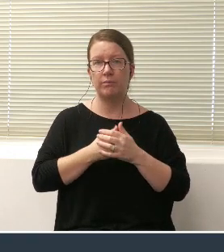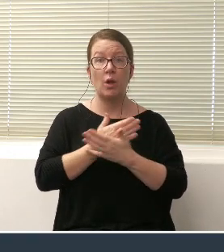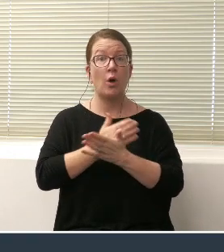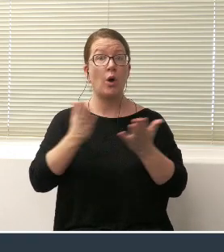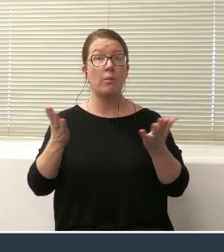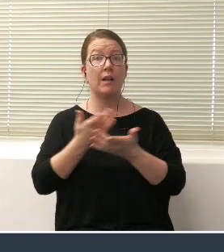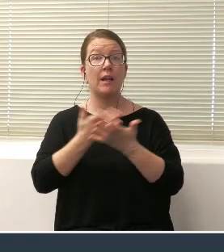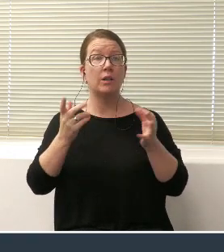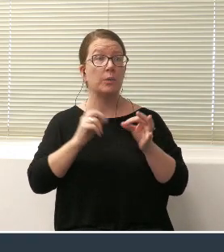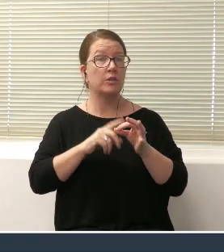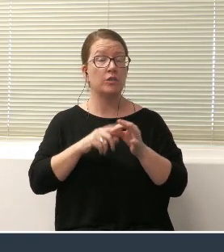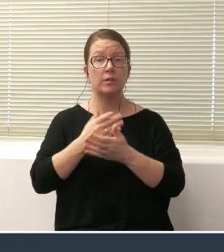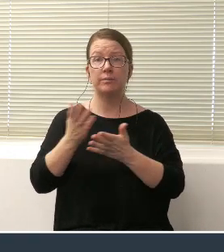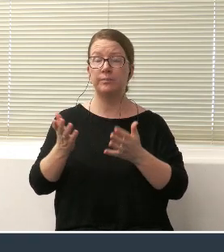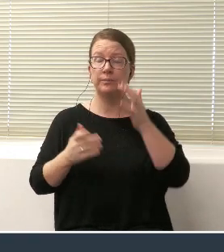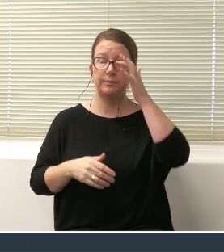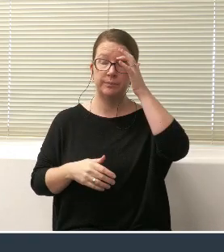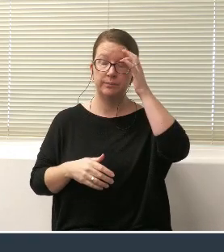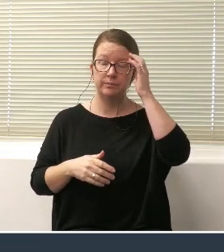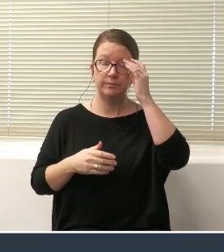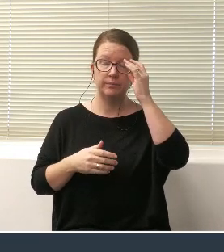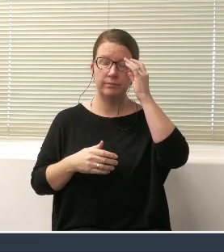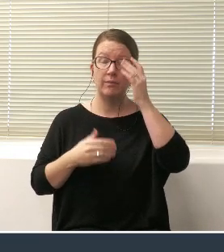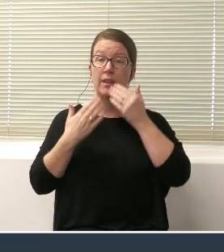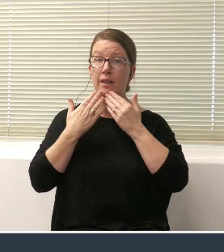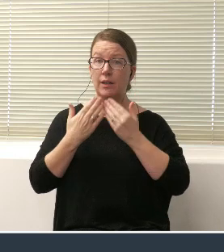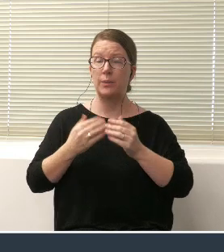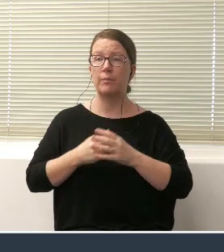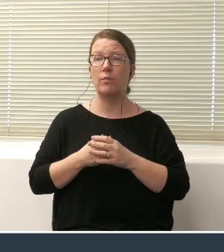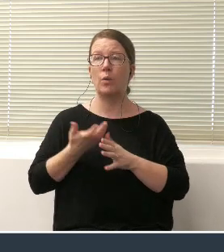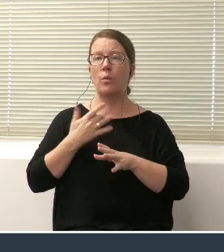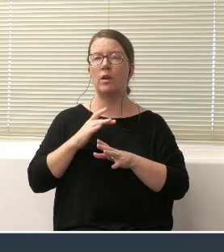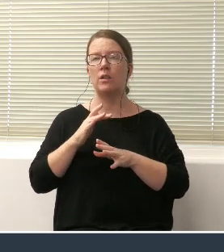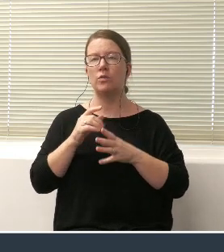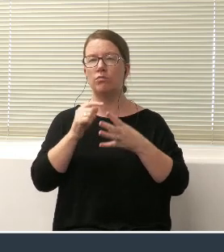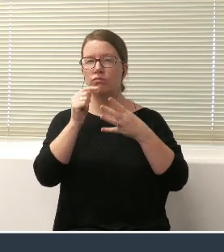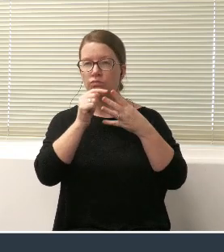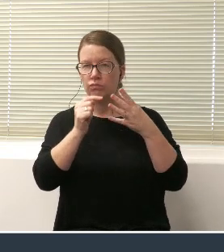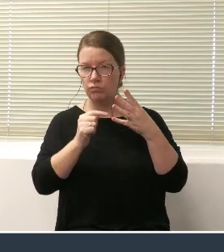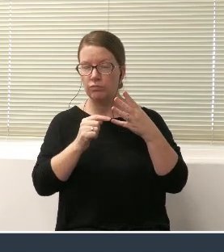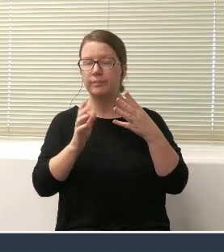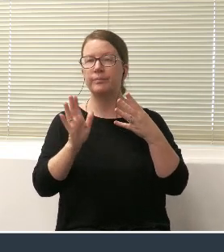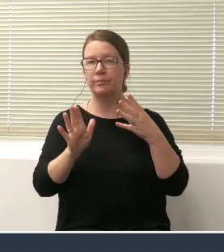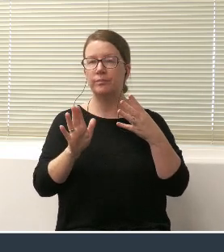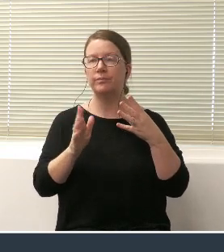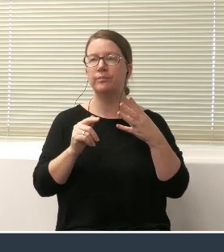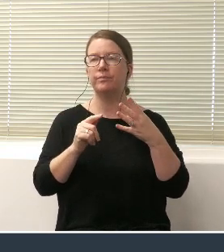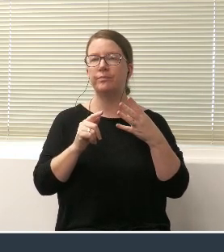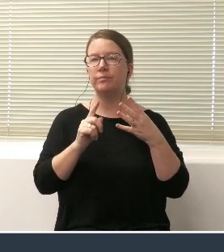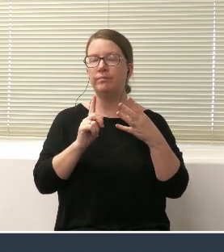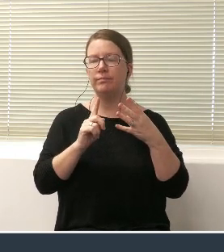from councillors. Councillor Crown. Oh, thank you, Madam Mayor. So just touching on a couple of the points that you made,